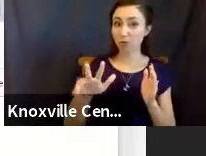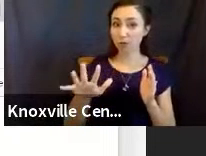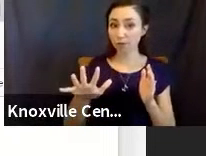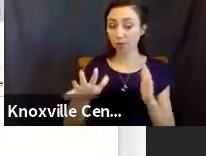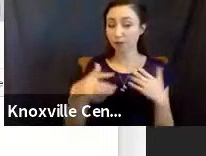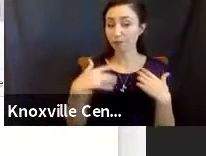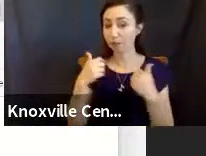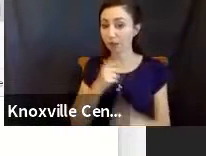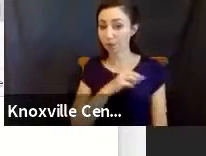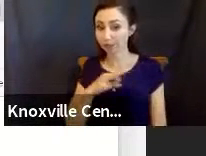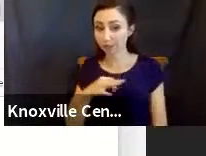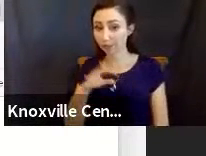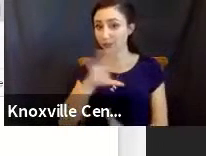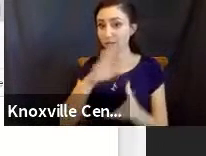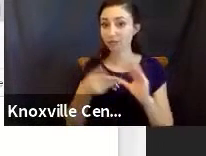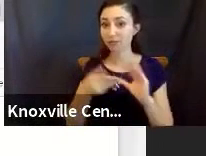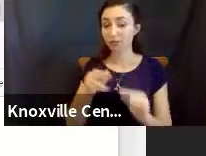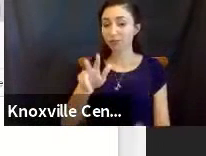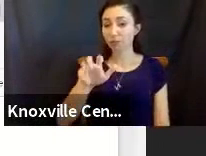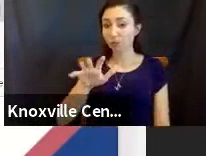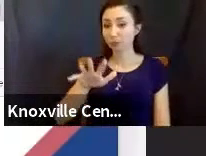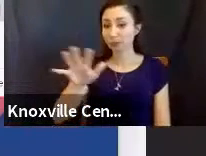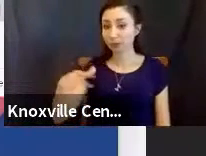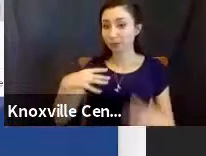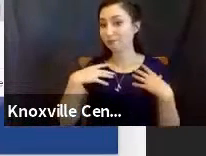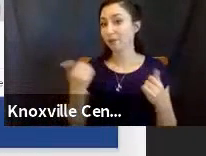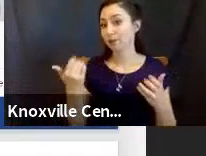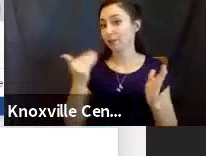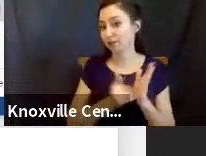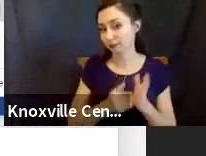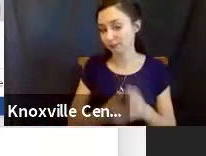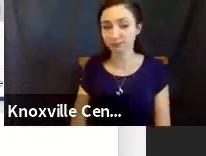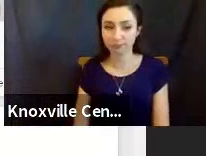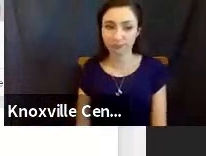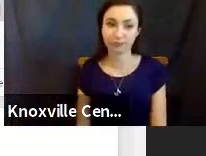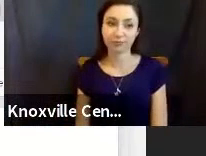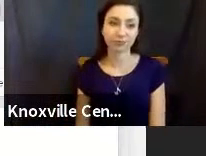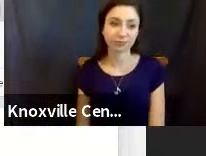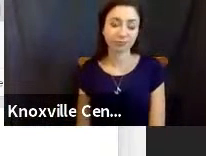355. Next slide.